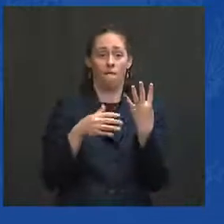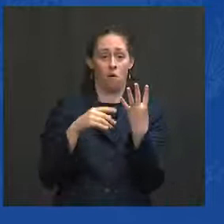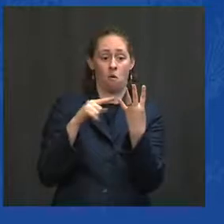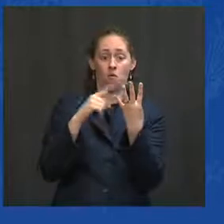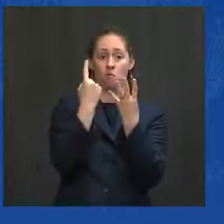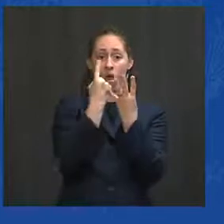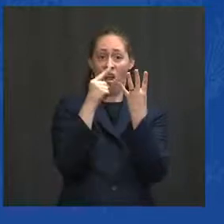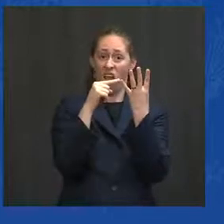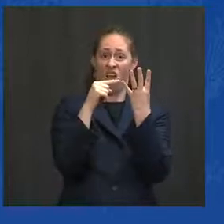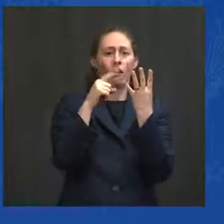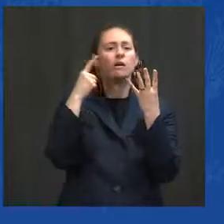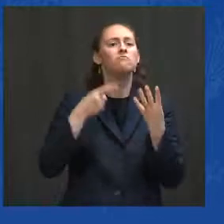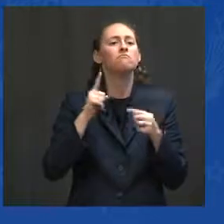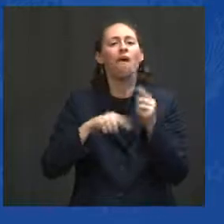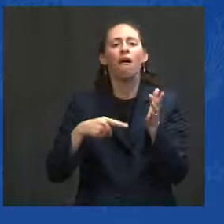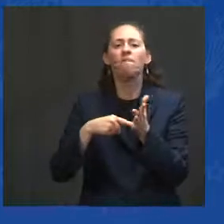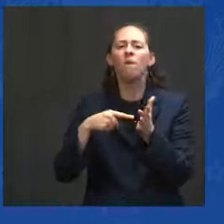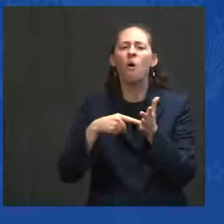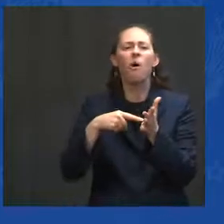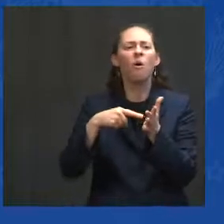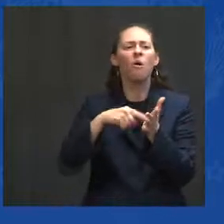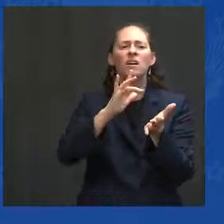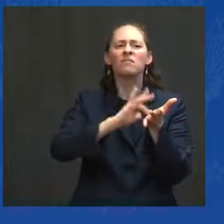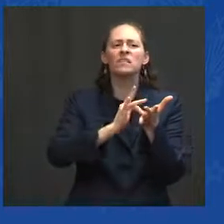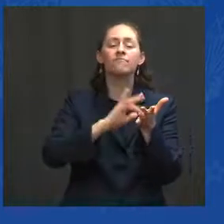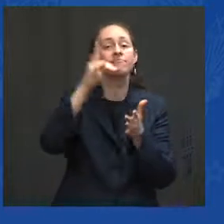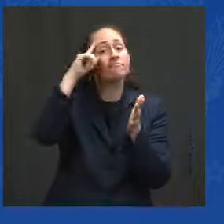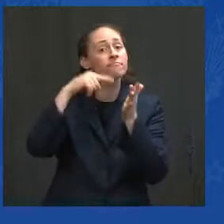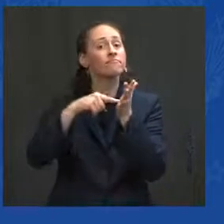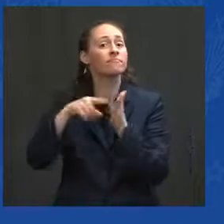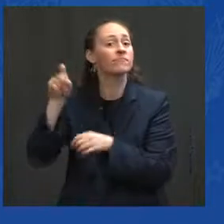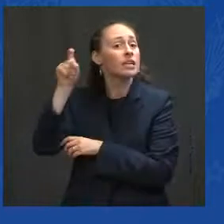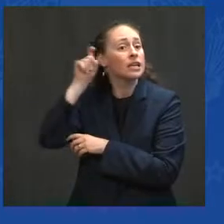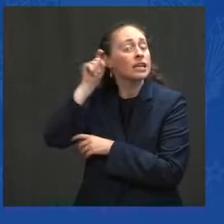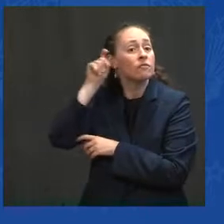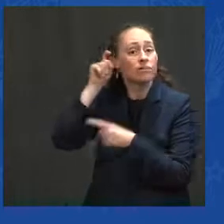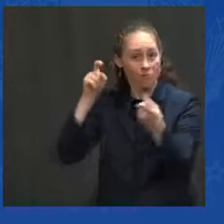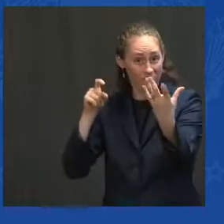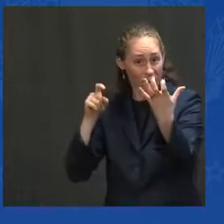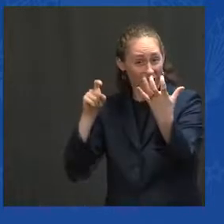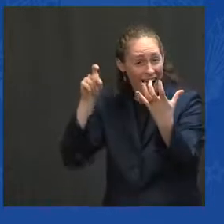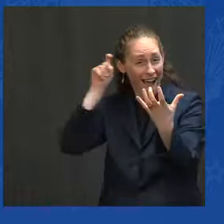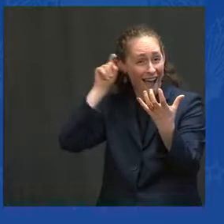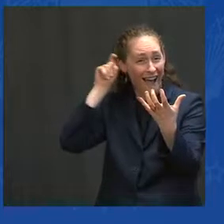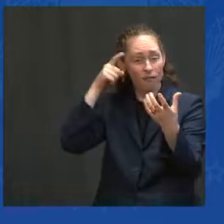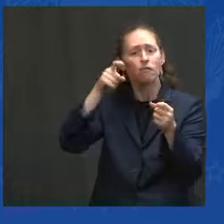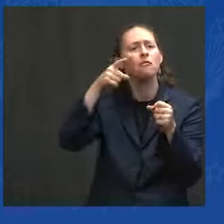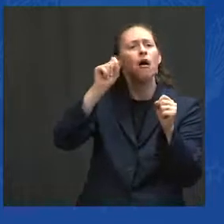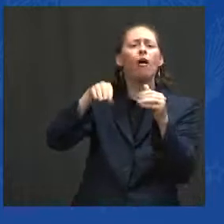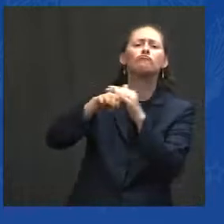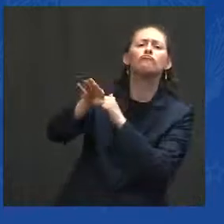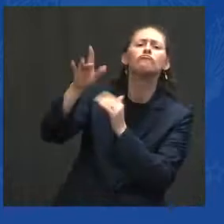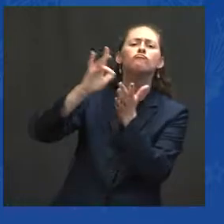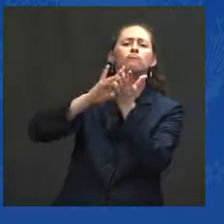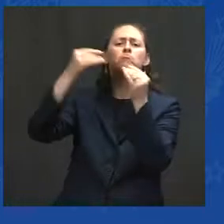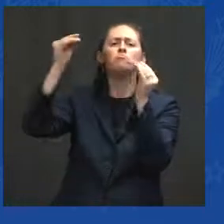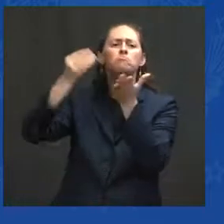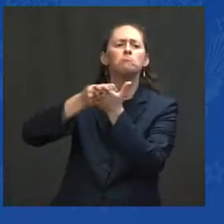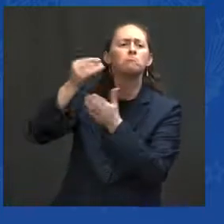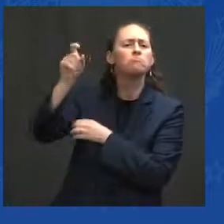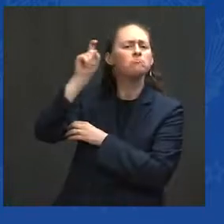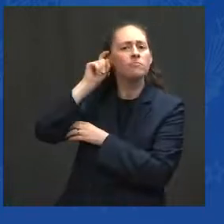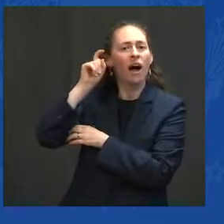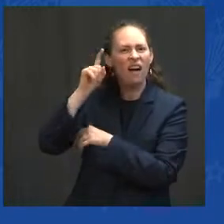aids. Right now, if you need a hearing aid, you can't just walk into a pharmacy and pick one up over the counter. You have to get it